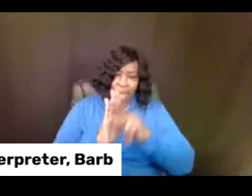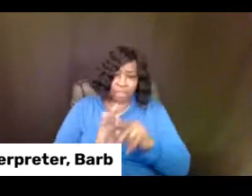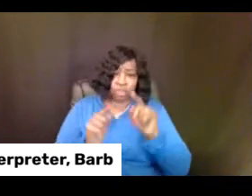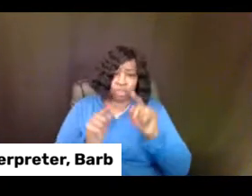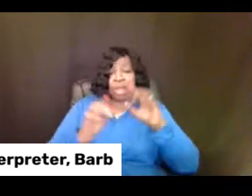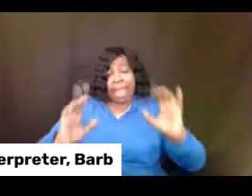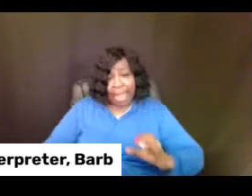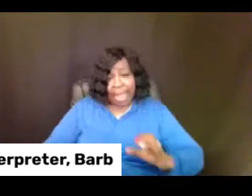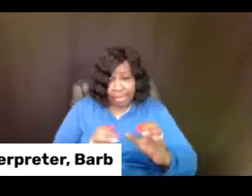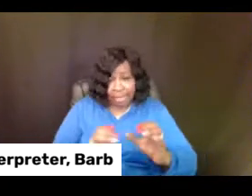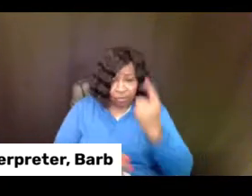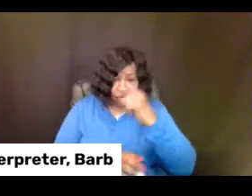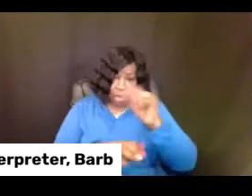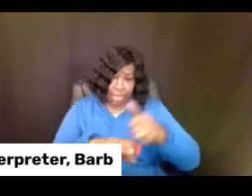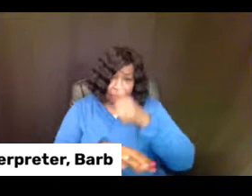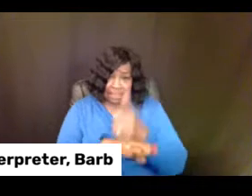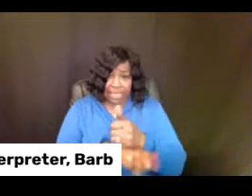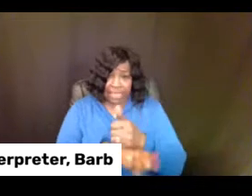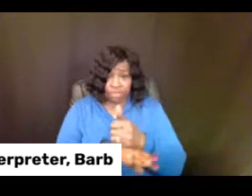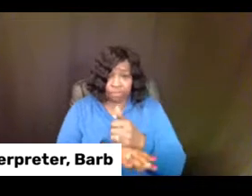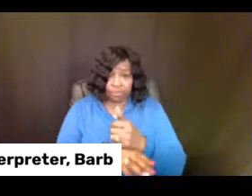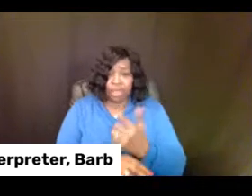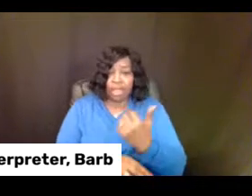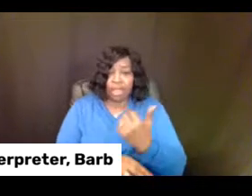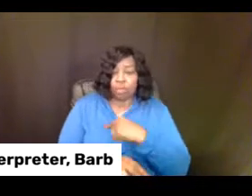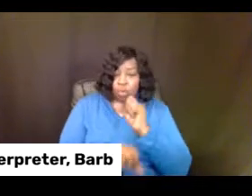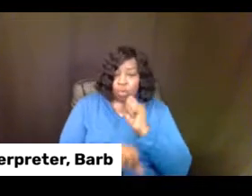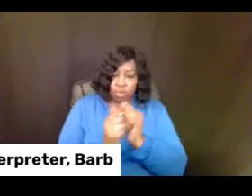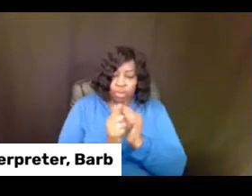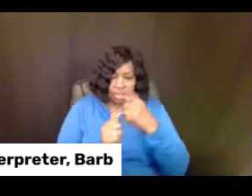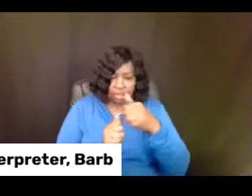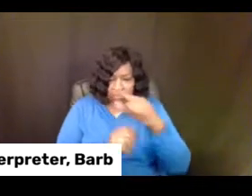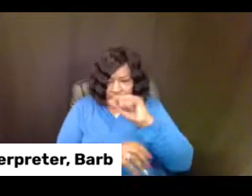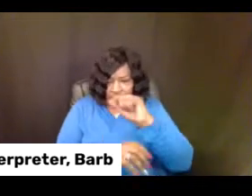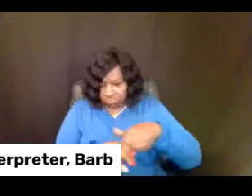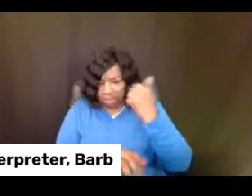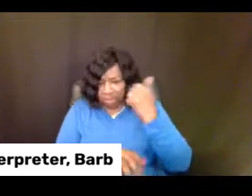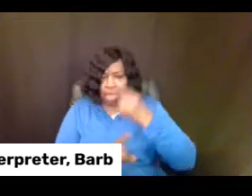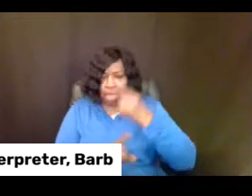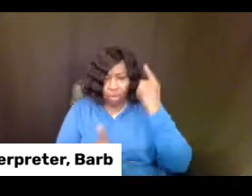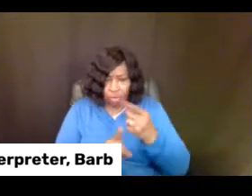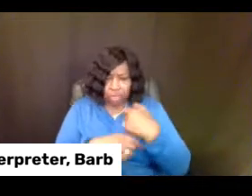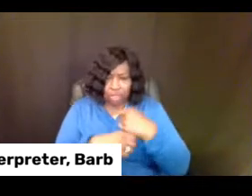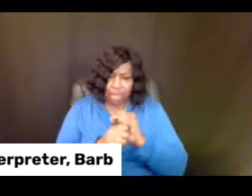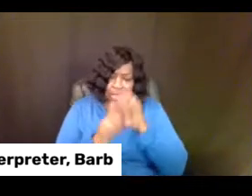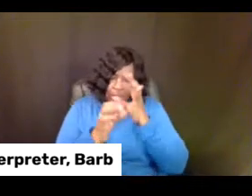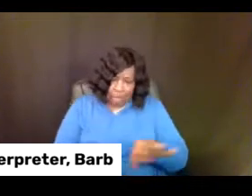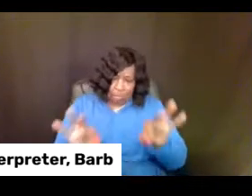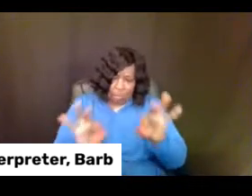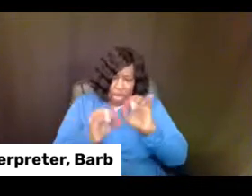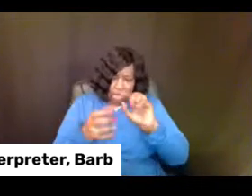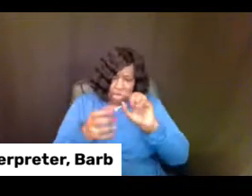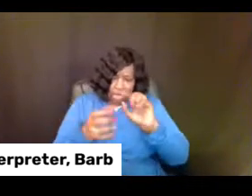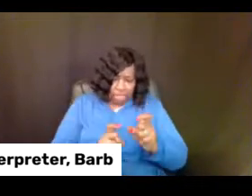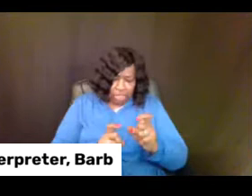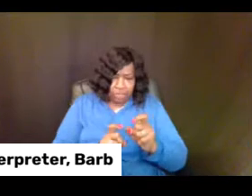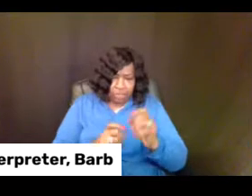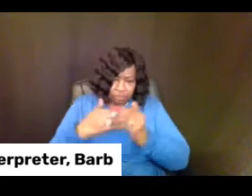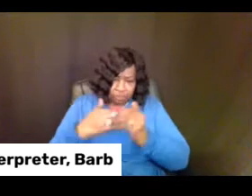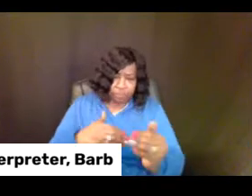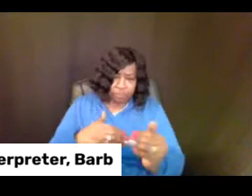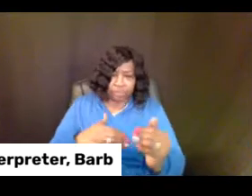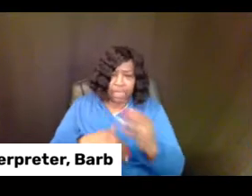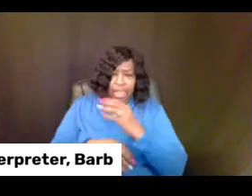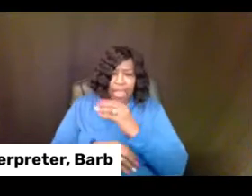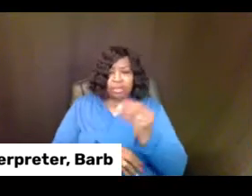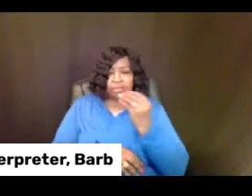action for implementation. So we've worked with them to set goals to make incremental changes over time in the foods that we